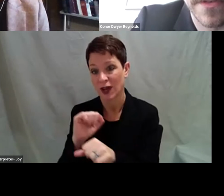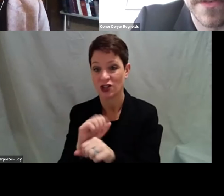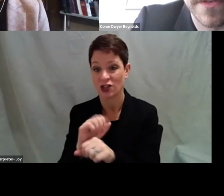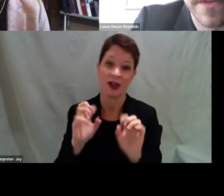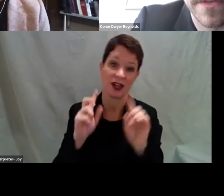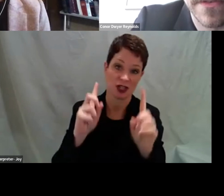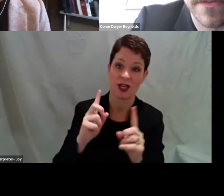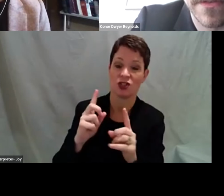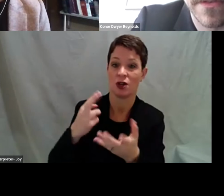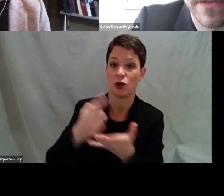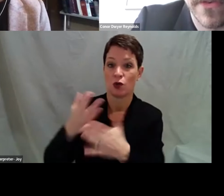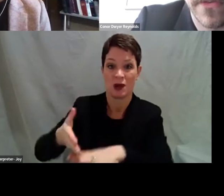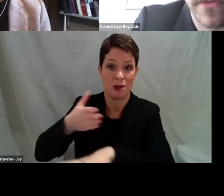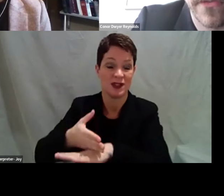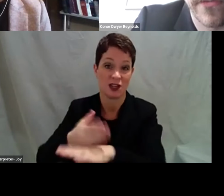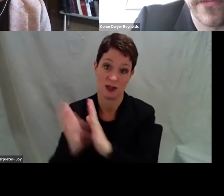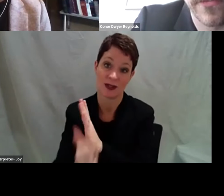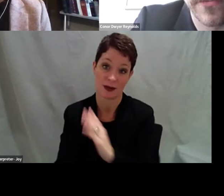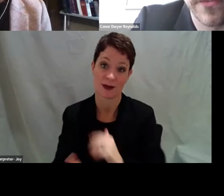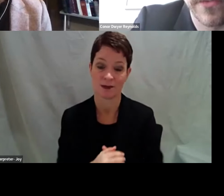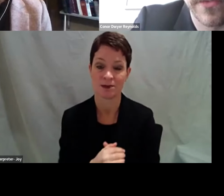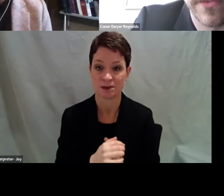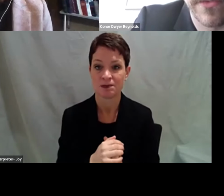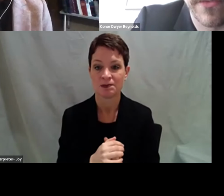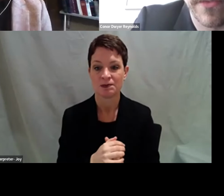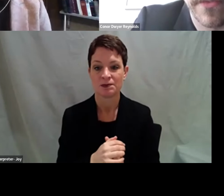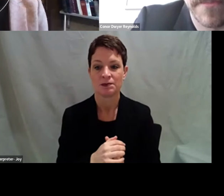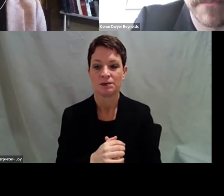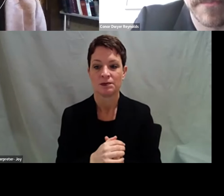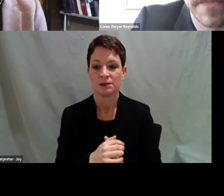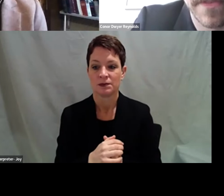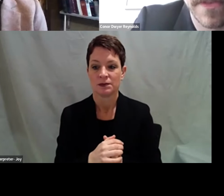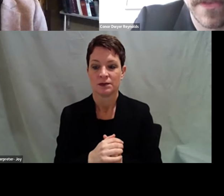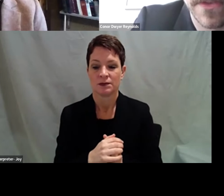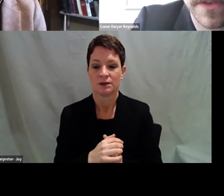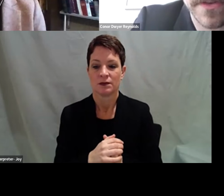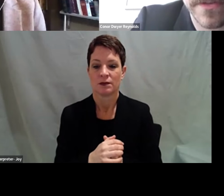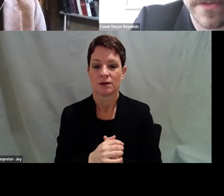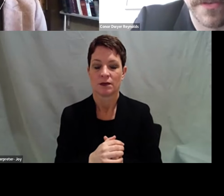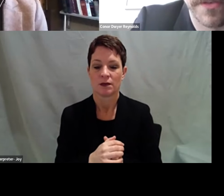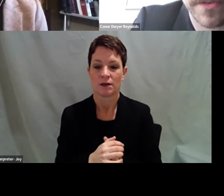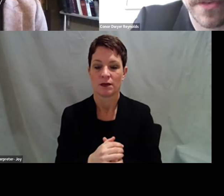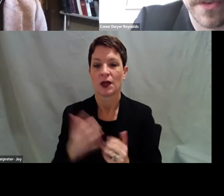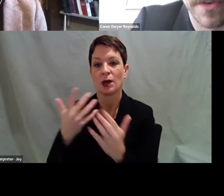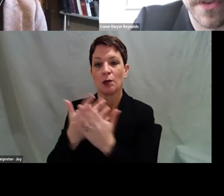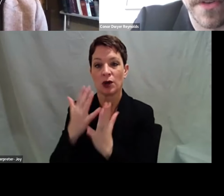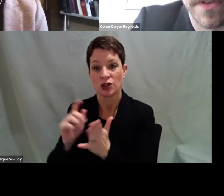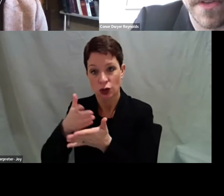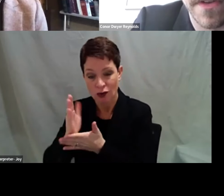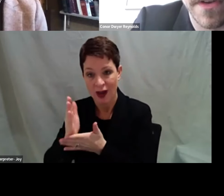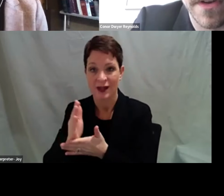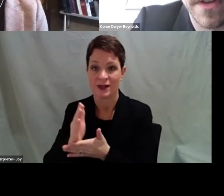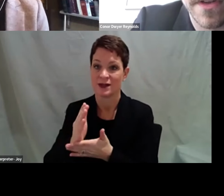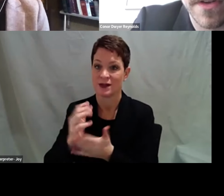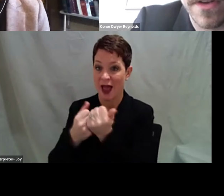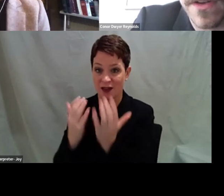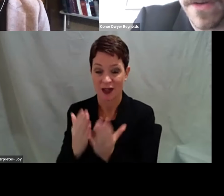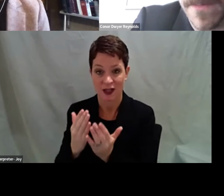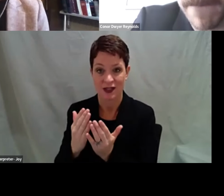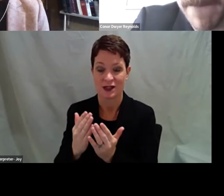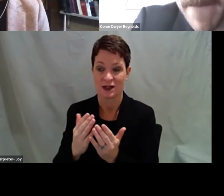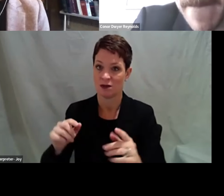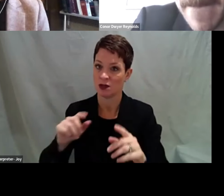and rehabilitative skills. Okay, so we're seeing prisoner rights advocates deploying disability